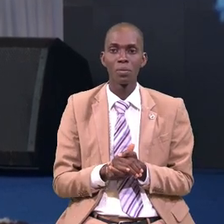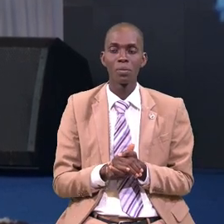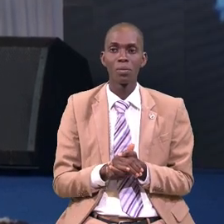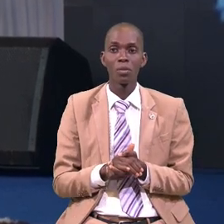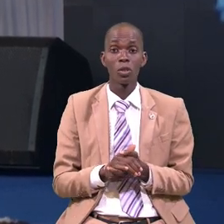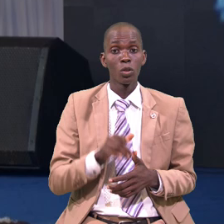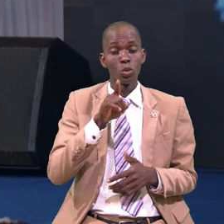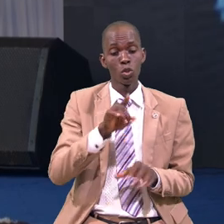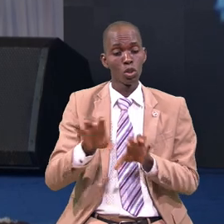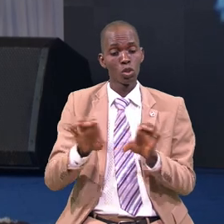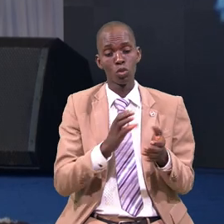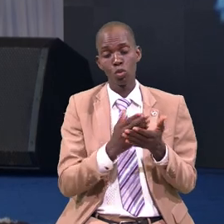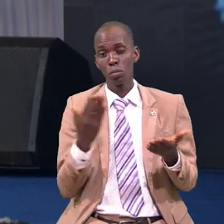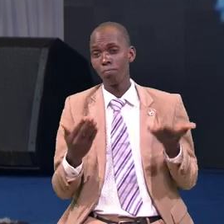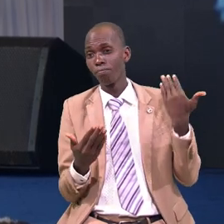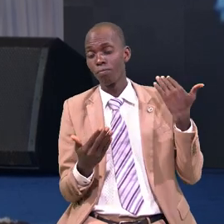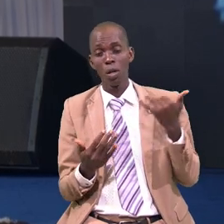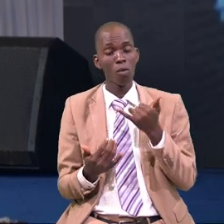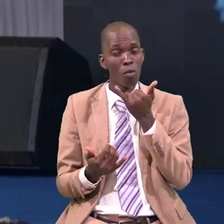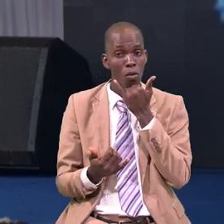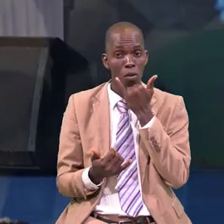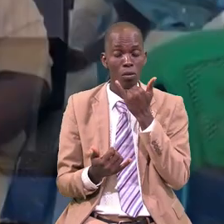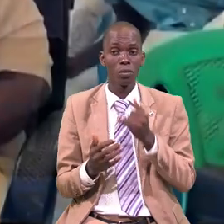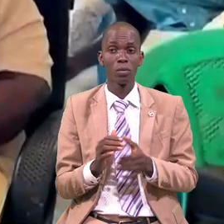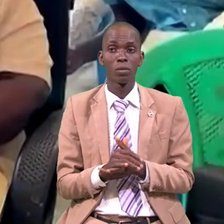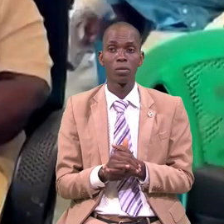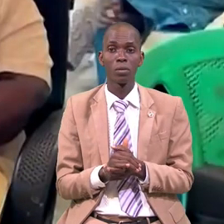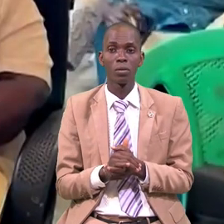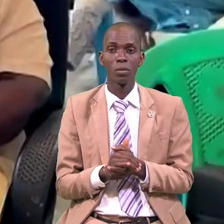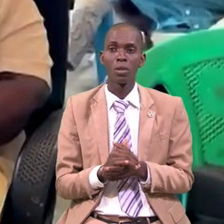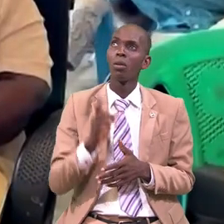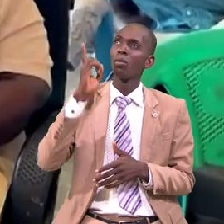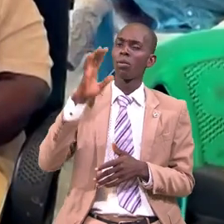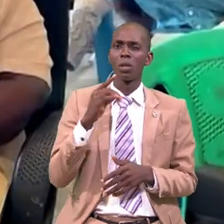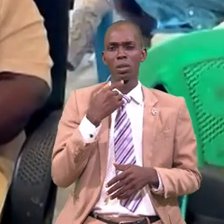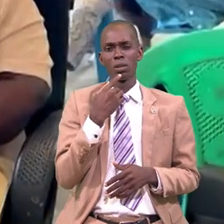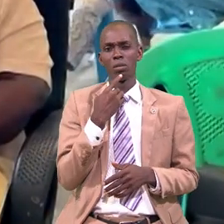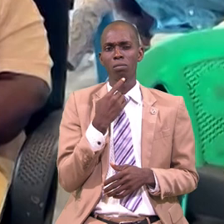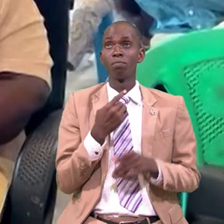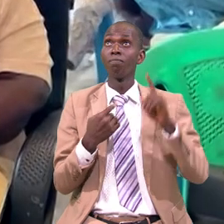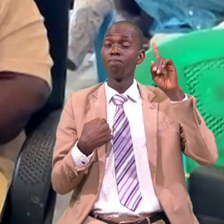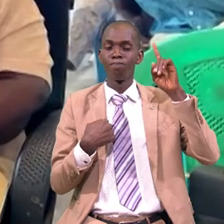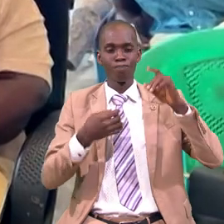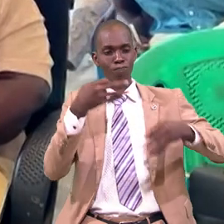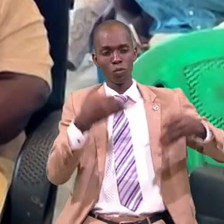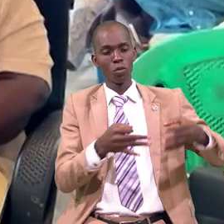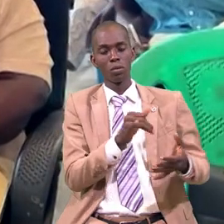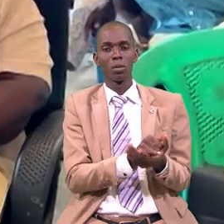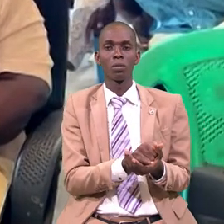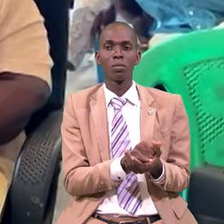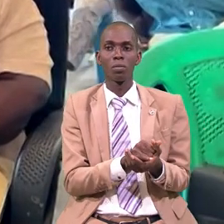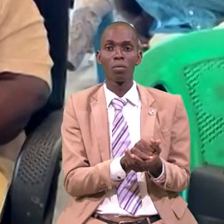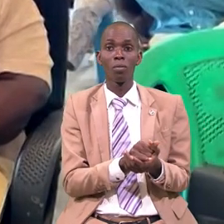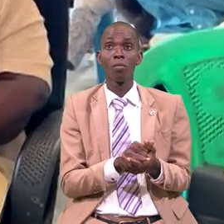You did something bad, something wrong. God says, I condemn that. I